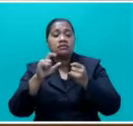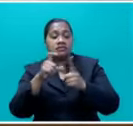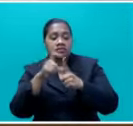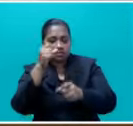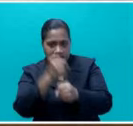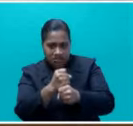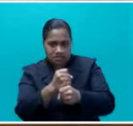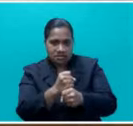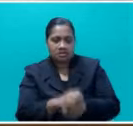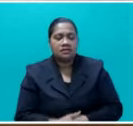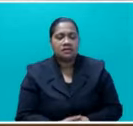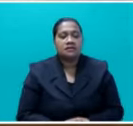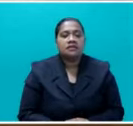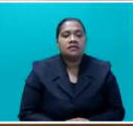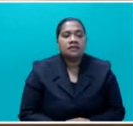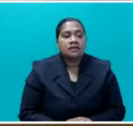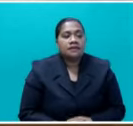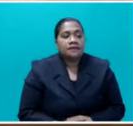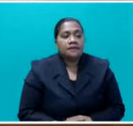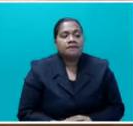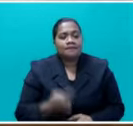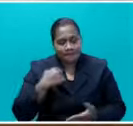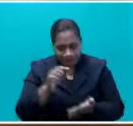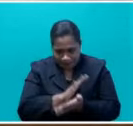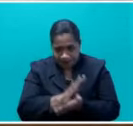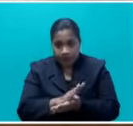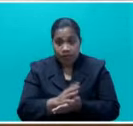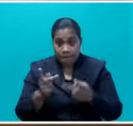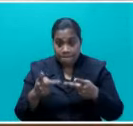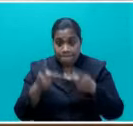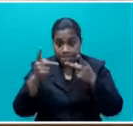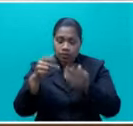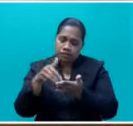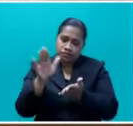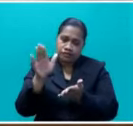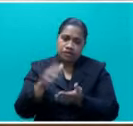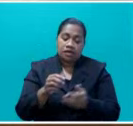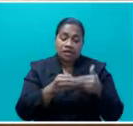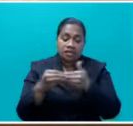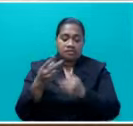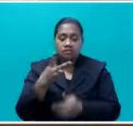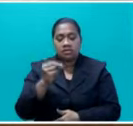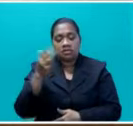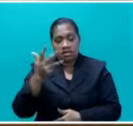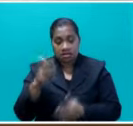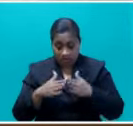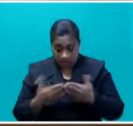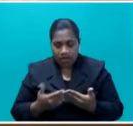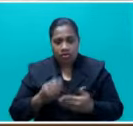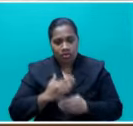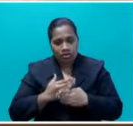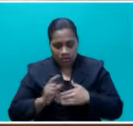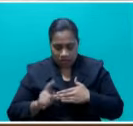pleased, Mr. Speaker, that this proposal was approved by leaders in 2019, and this work is now ongoing.